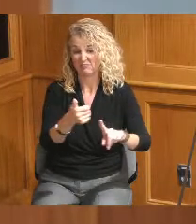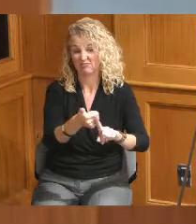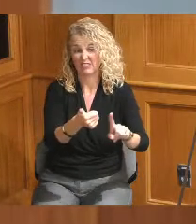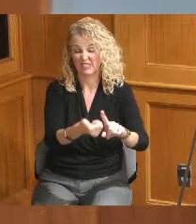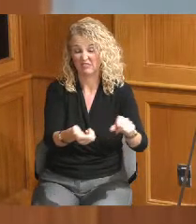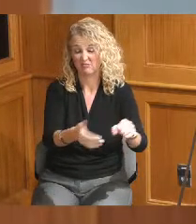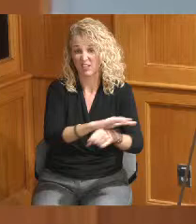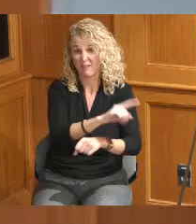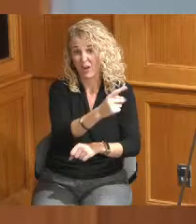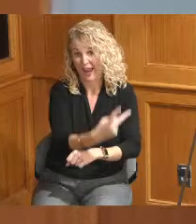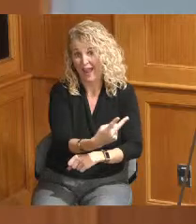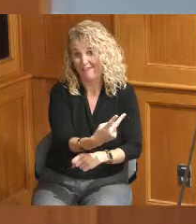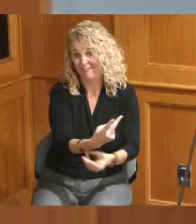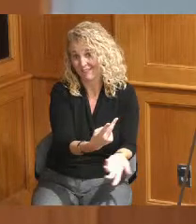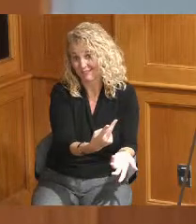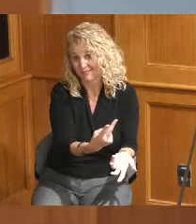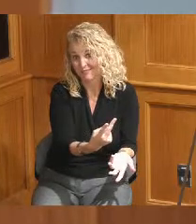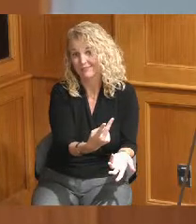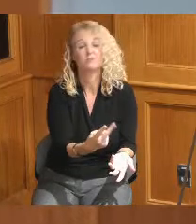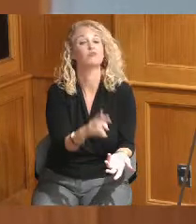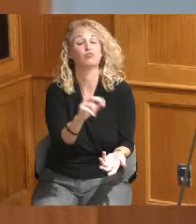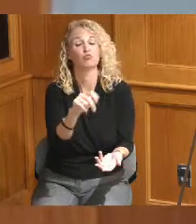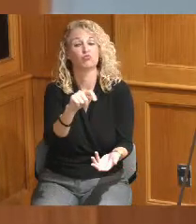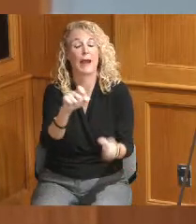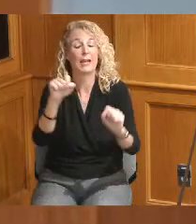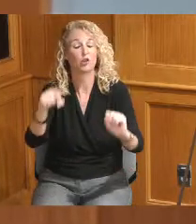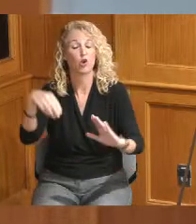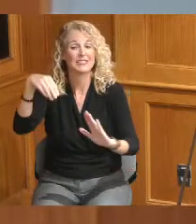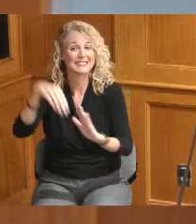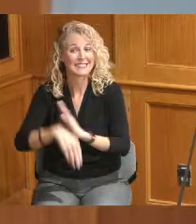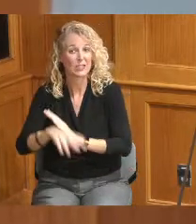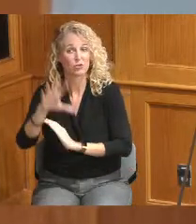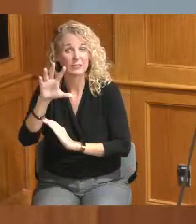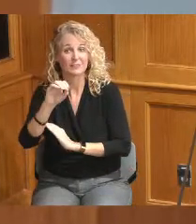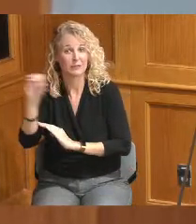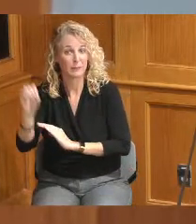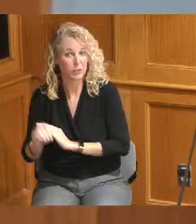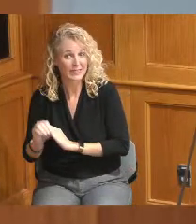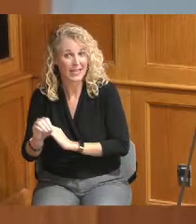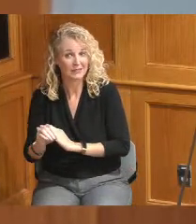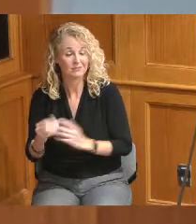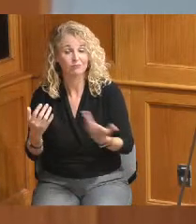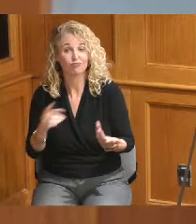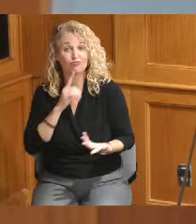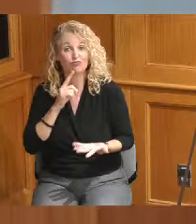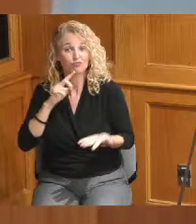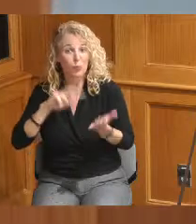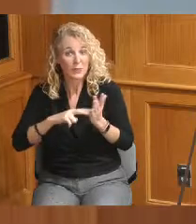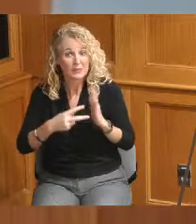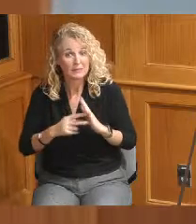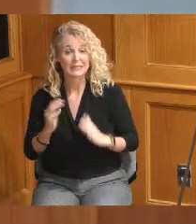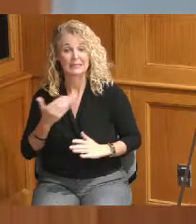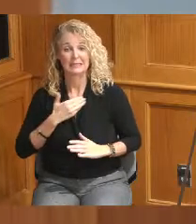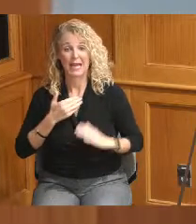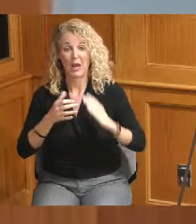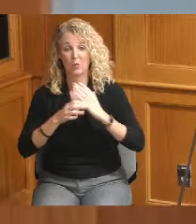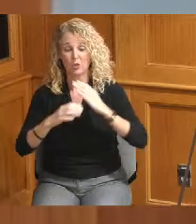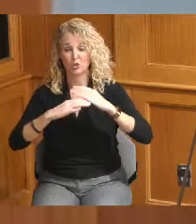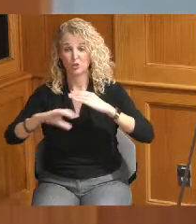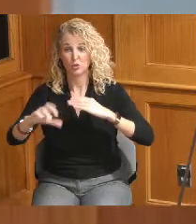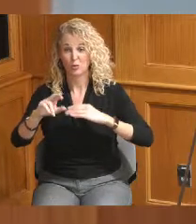the stormwater portion, then rates could go down 50%. In essence, our sewer ratepayers